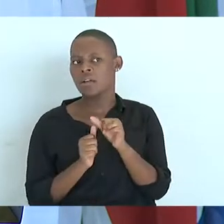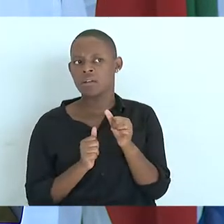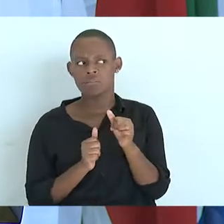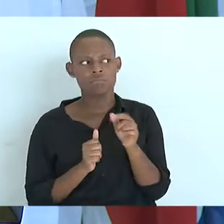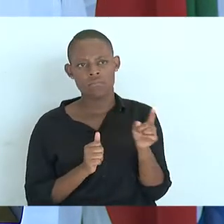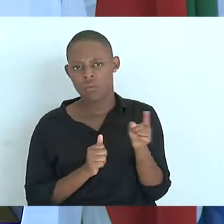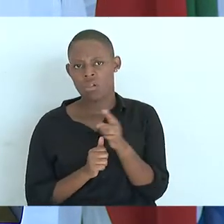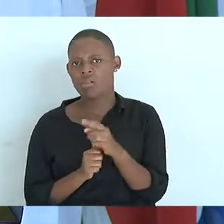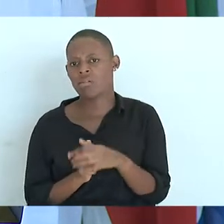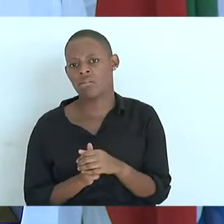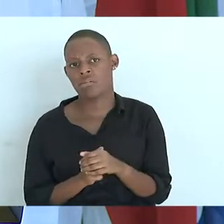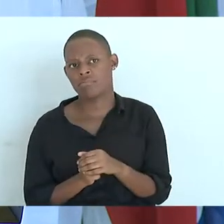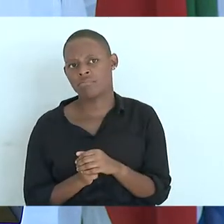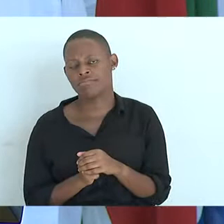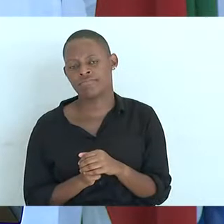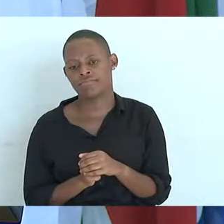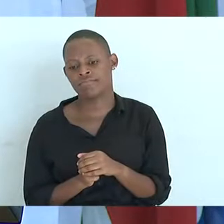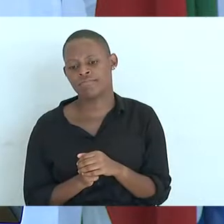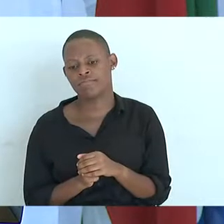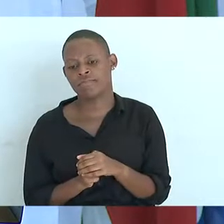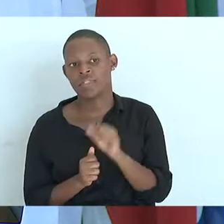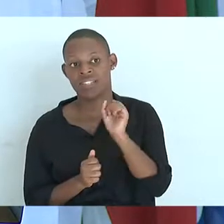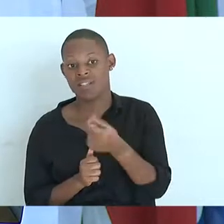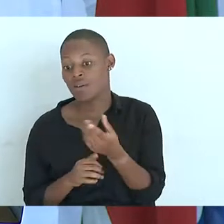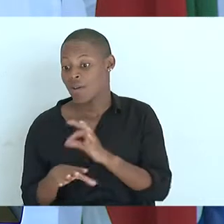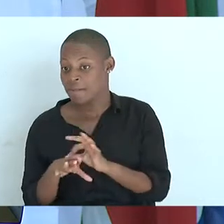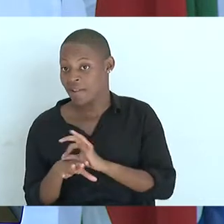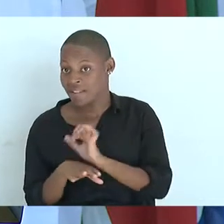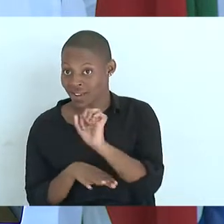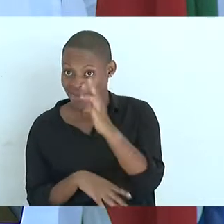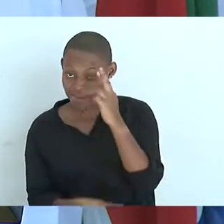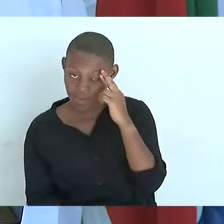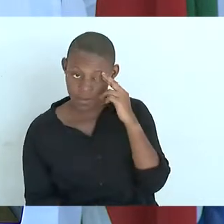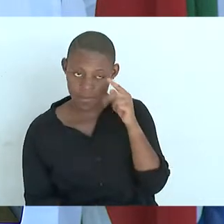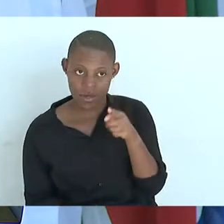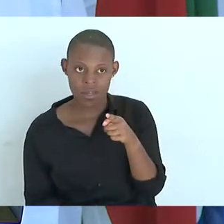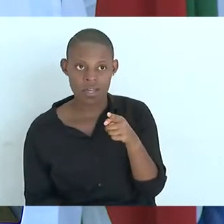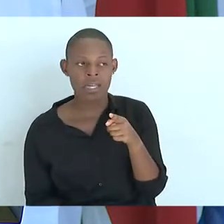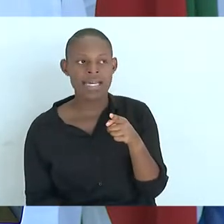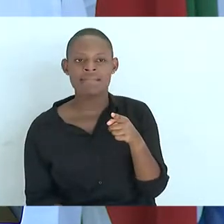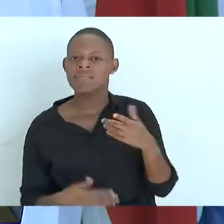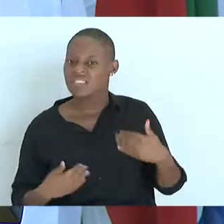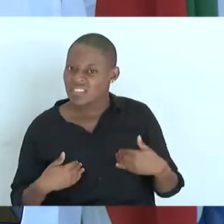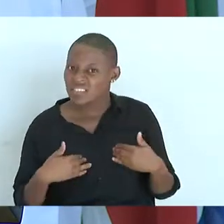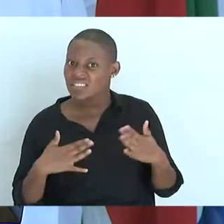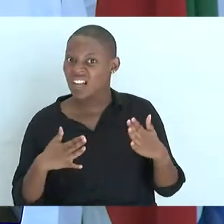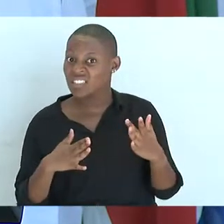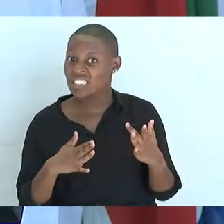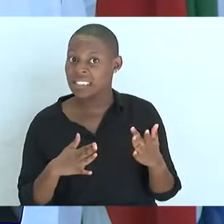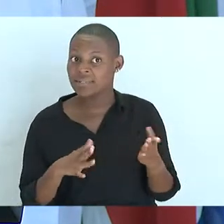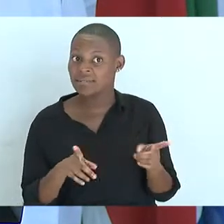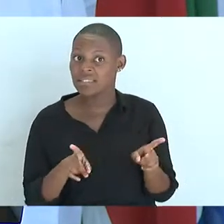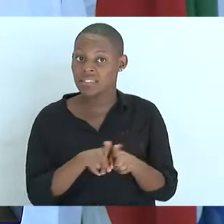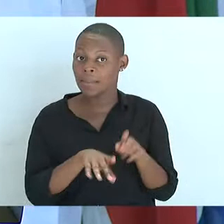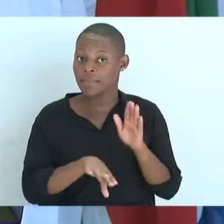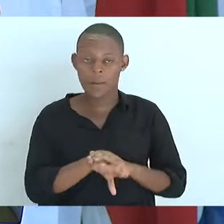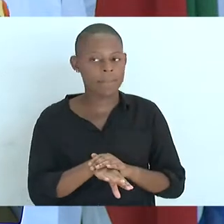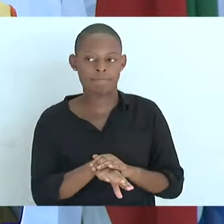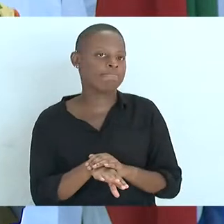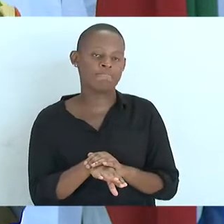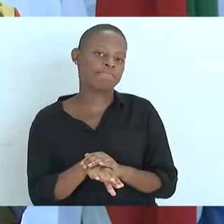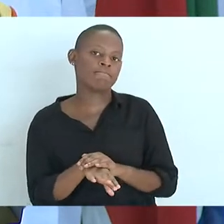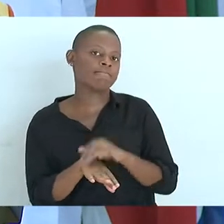us. Remember, in your planning, asisukanga kanye kanye. And I like it when Mama